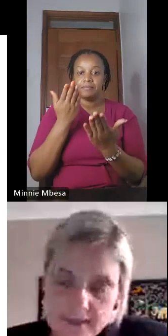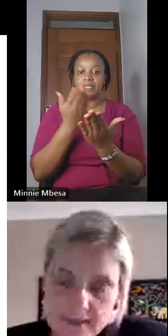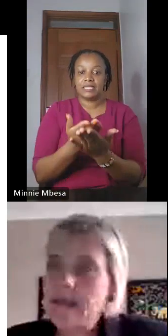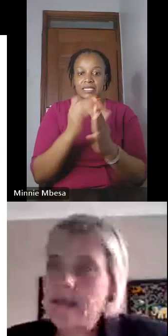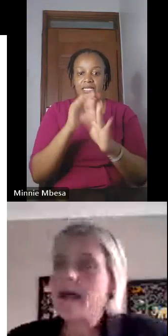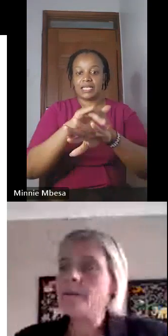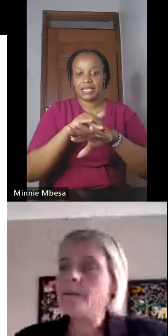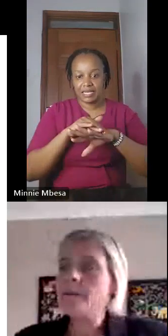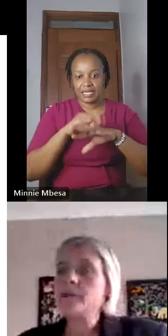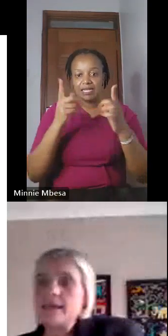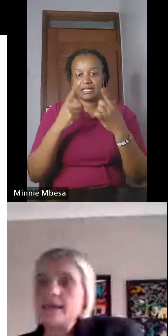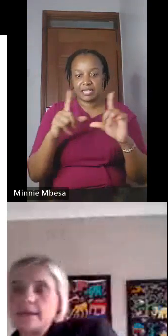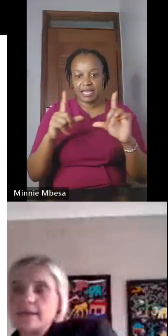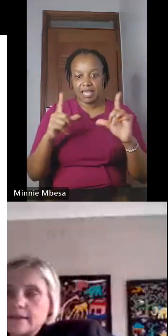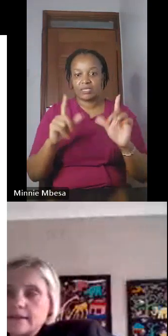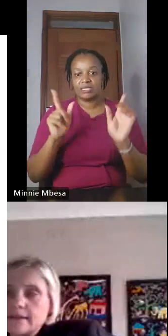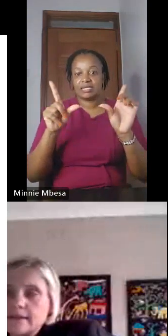certificate.